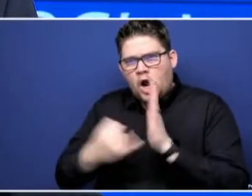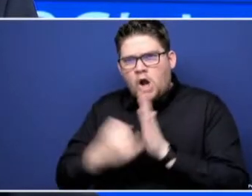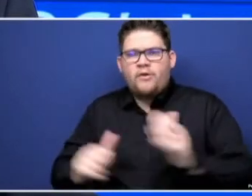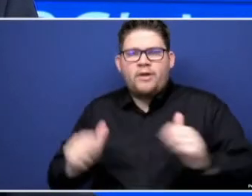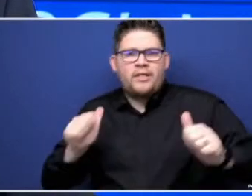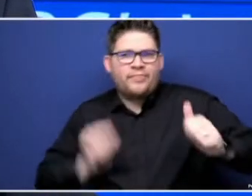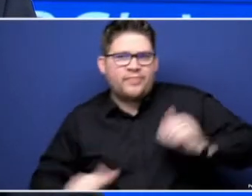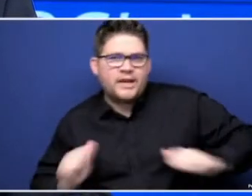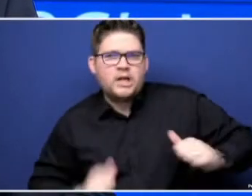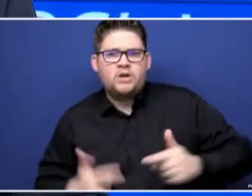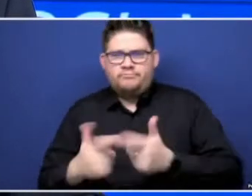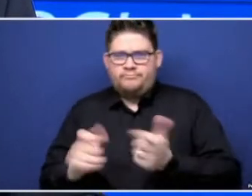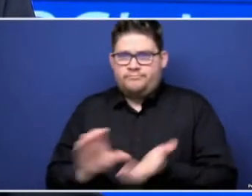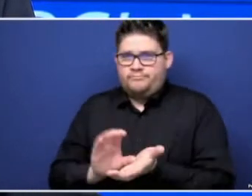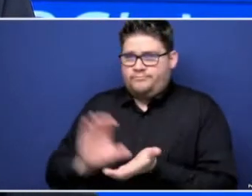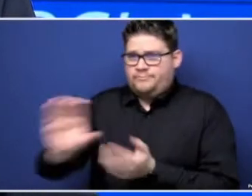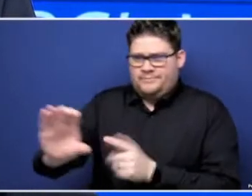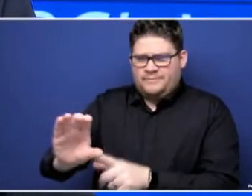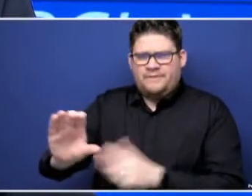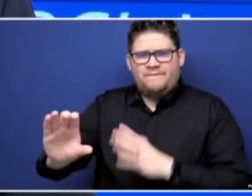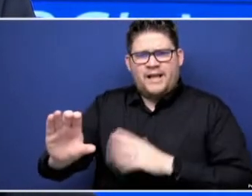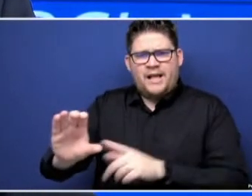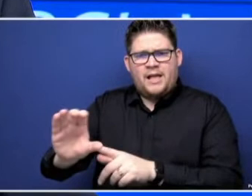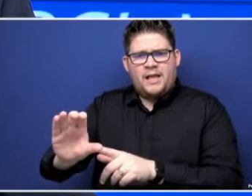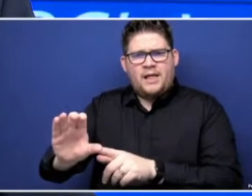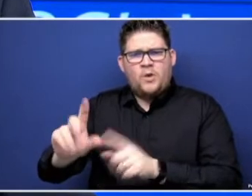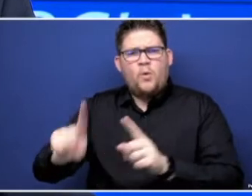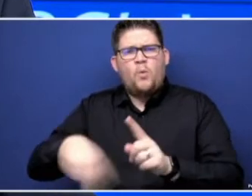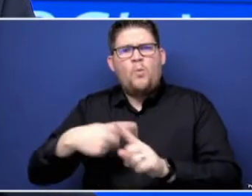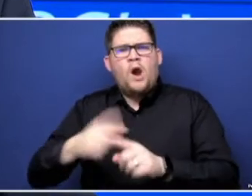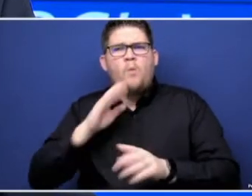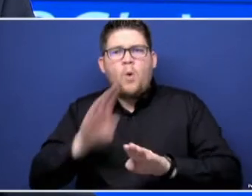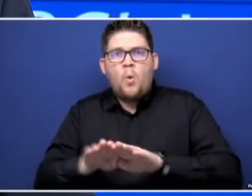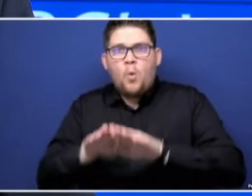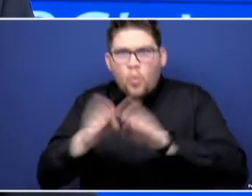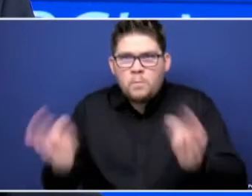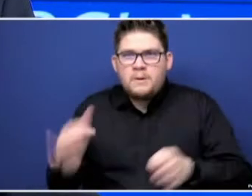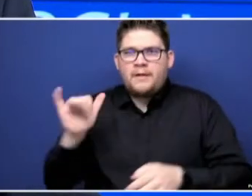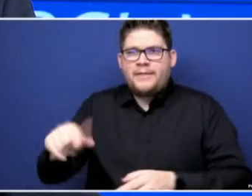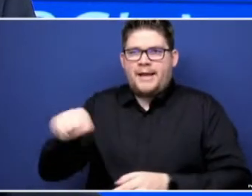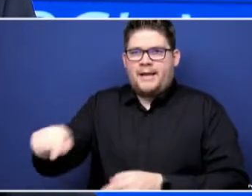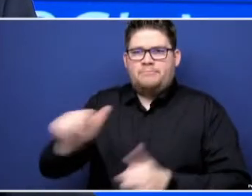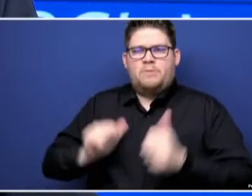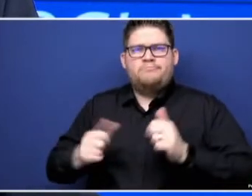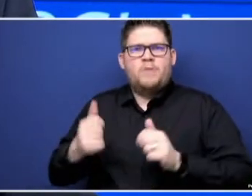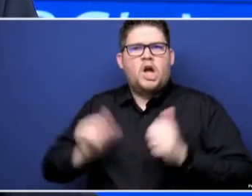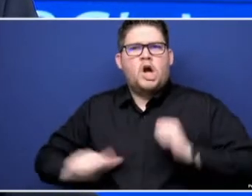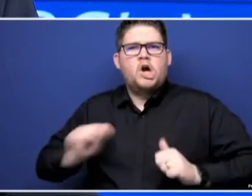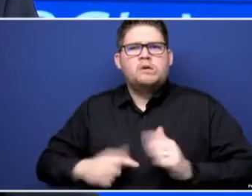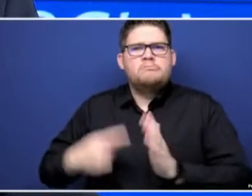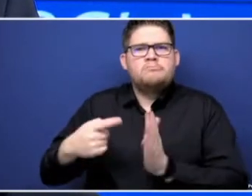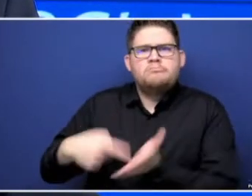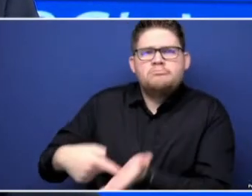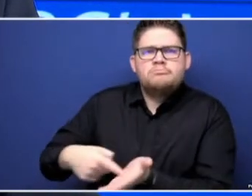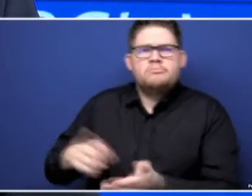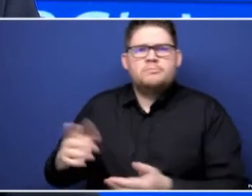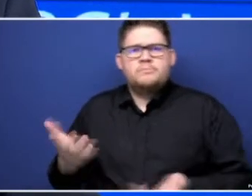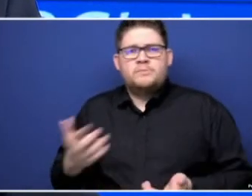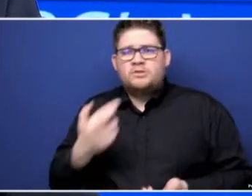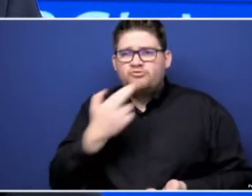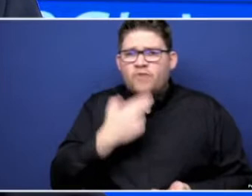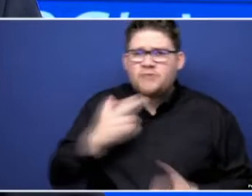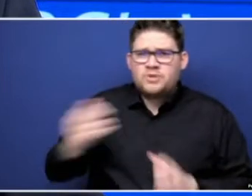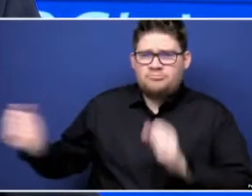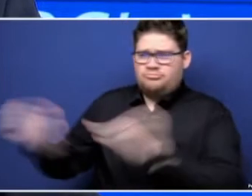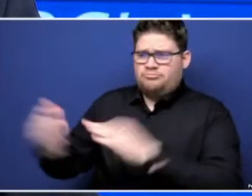the world to British Columbia, we need to make sure that not just BC and Canada and the United States are focused on immunization, but everybody else